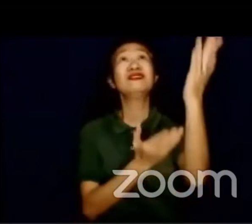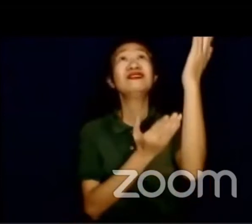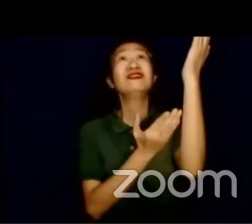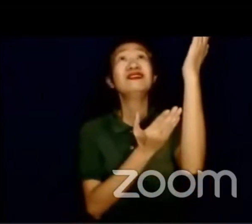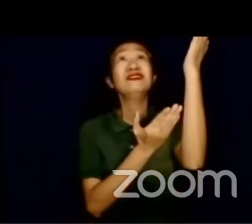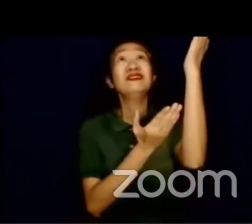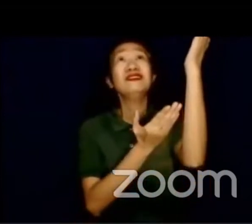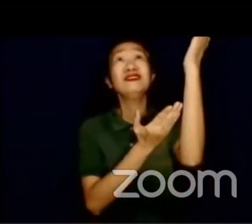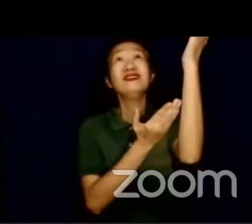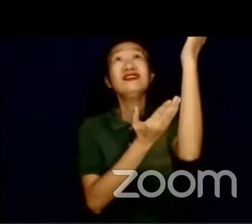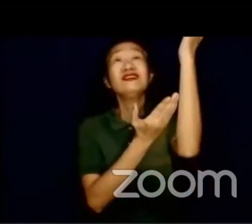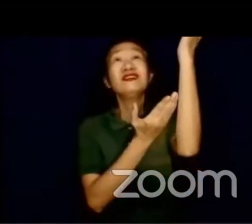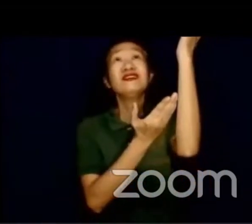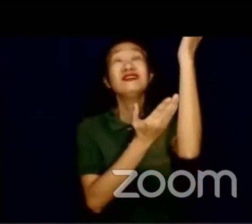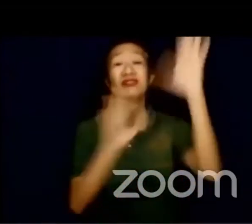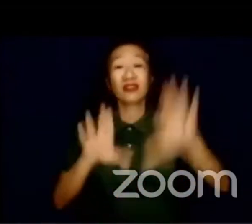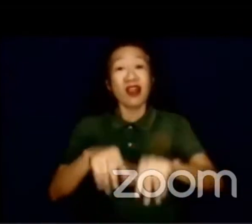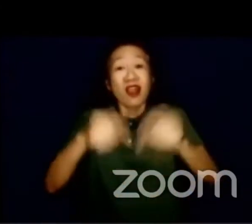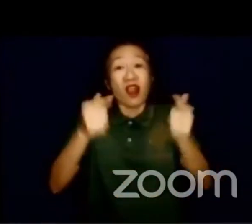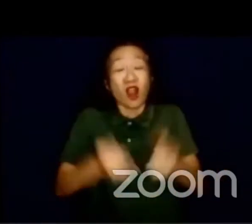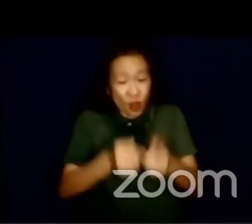God, to thee.